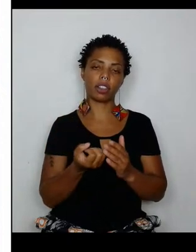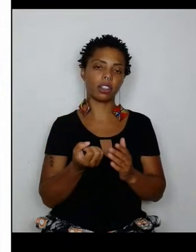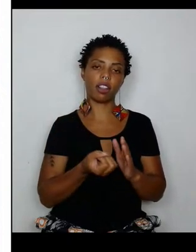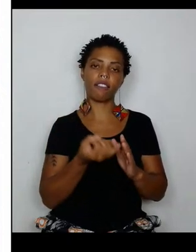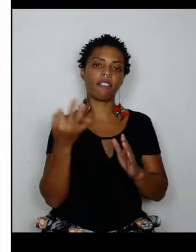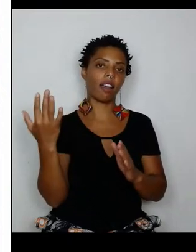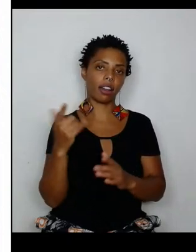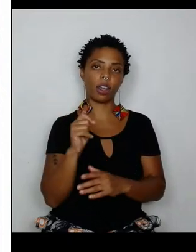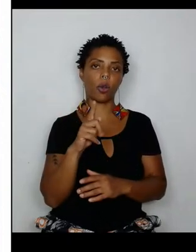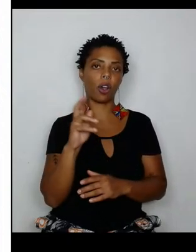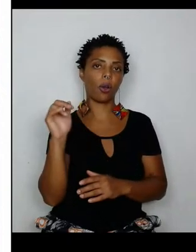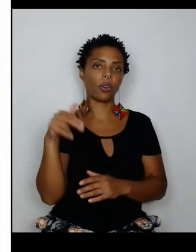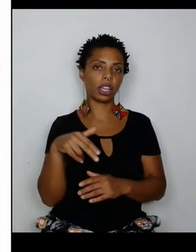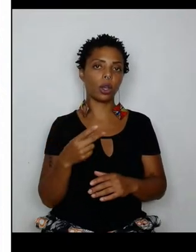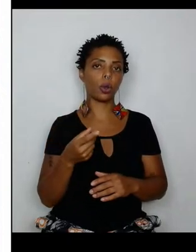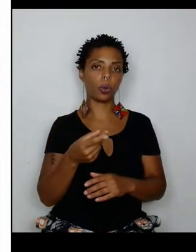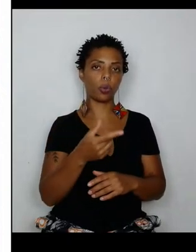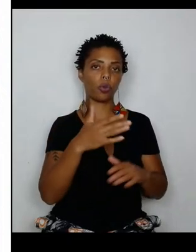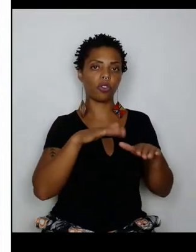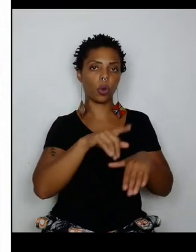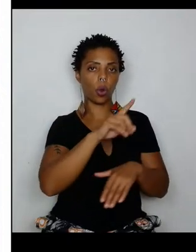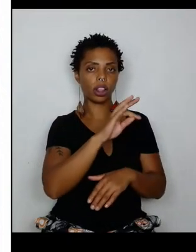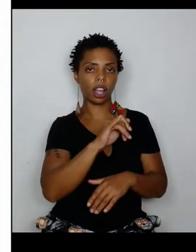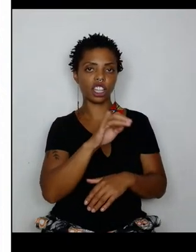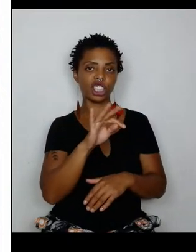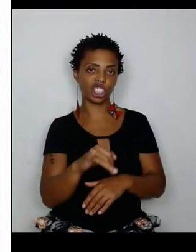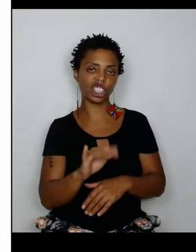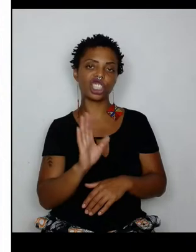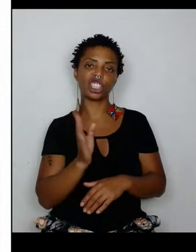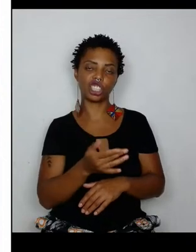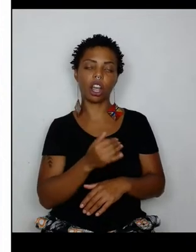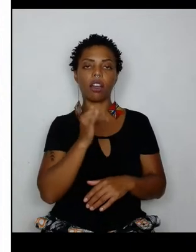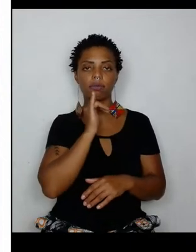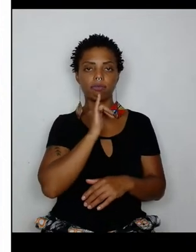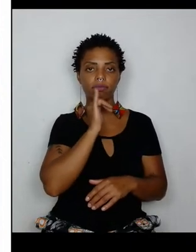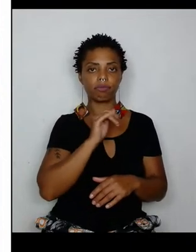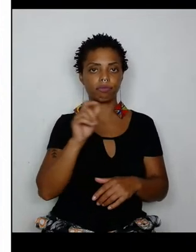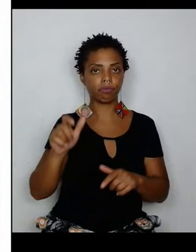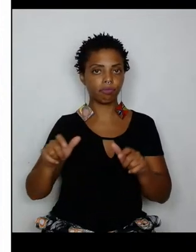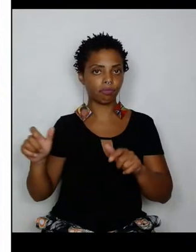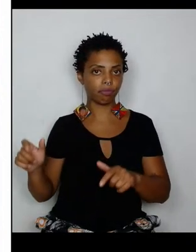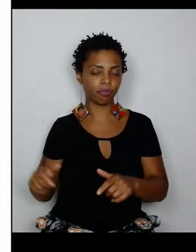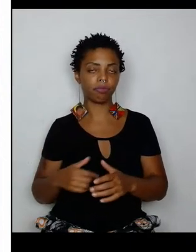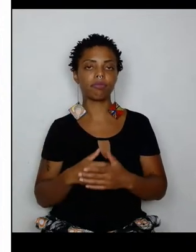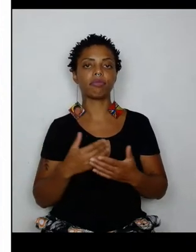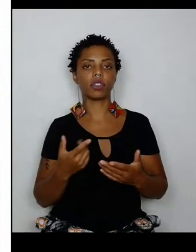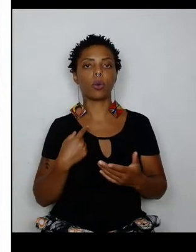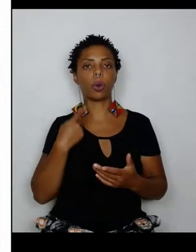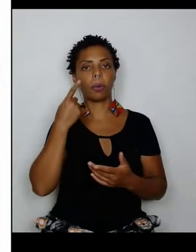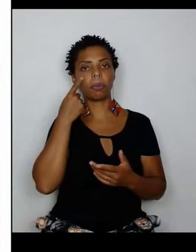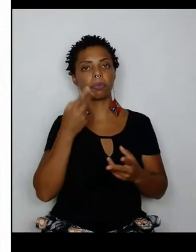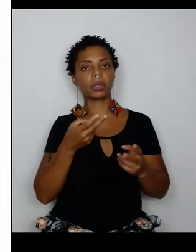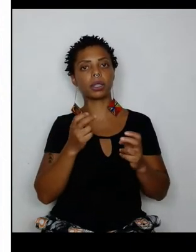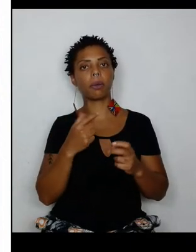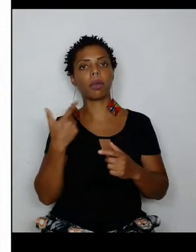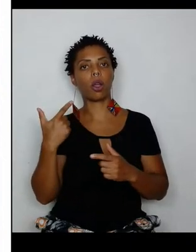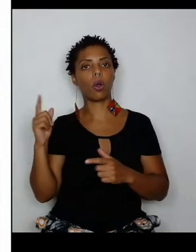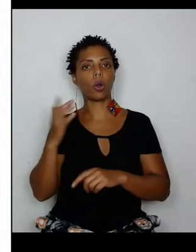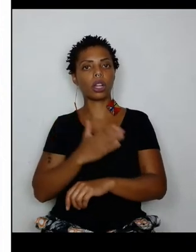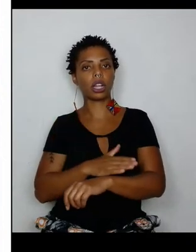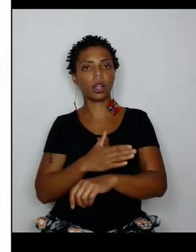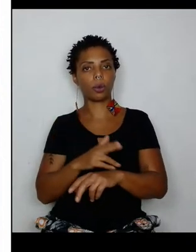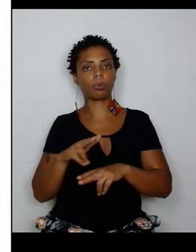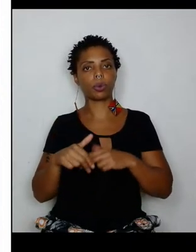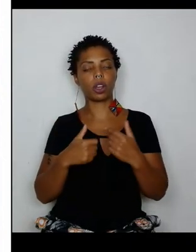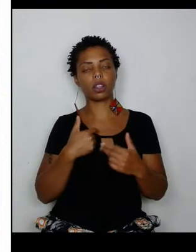tahiti as i have noted in an earlier essay through the processes of misattribution followed by reproduction and